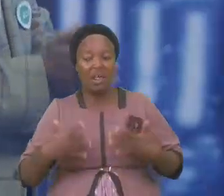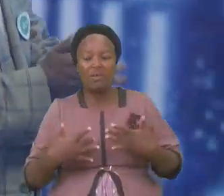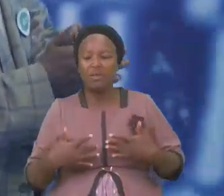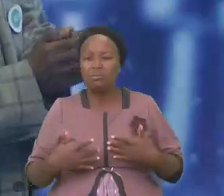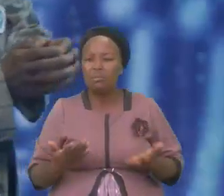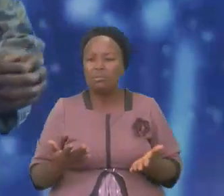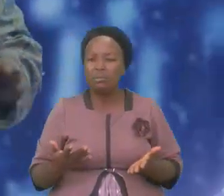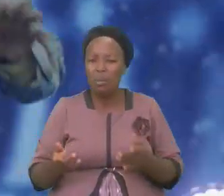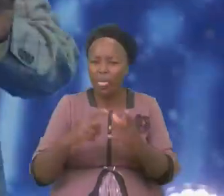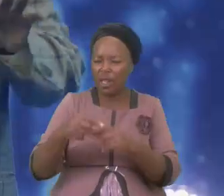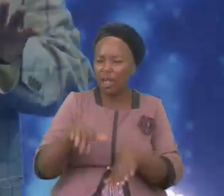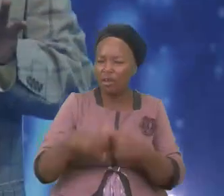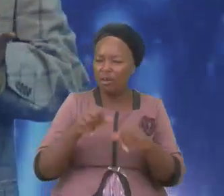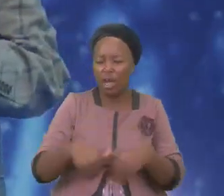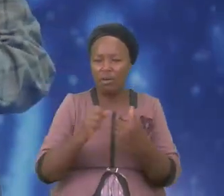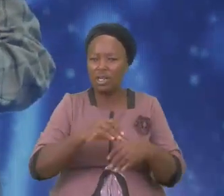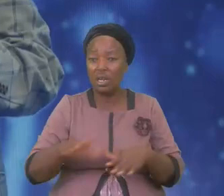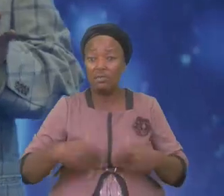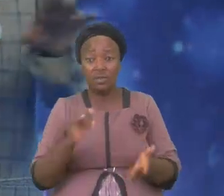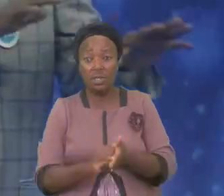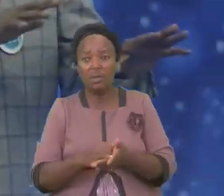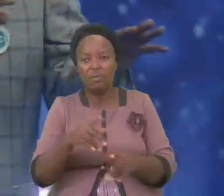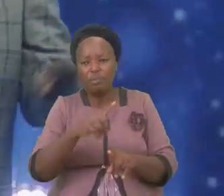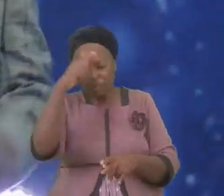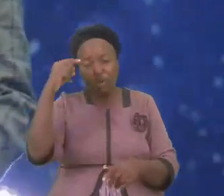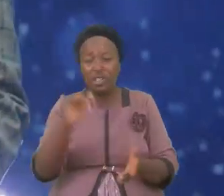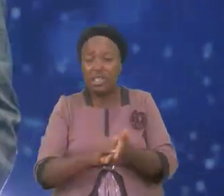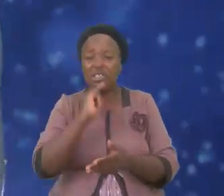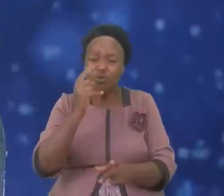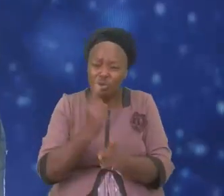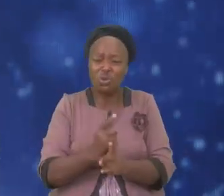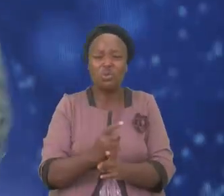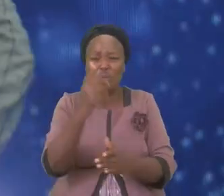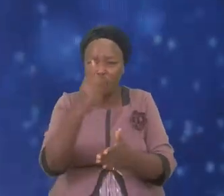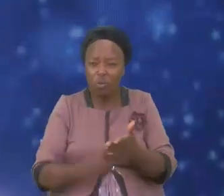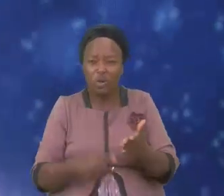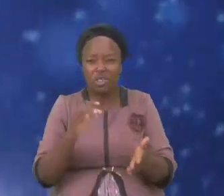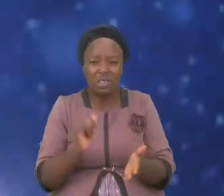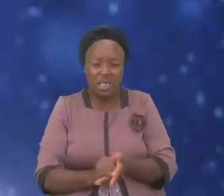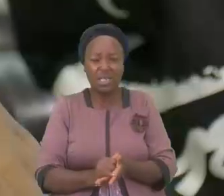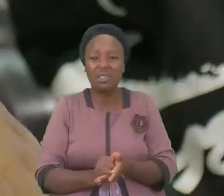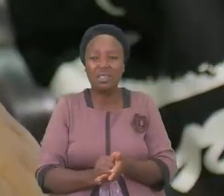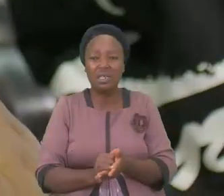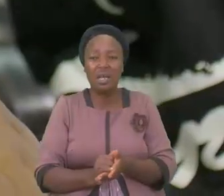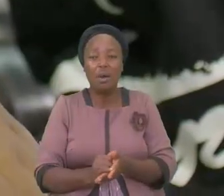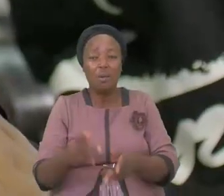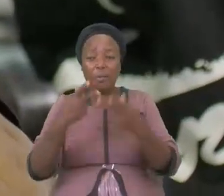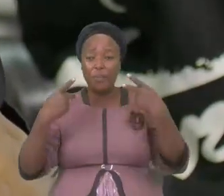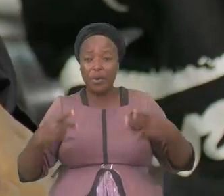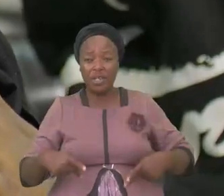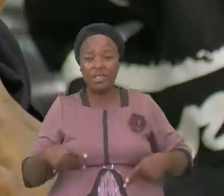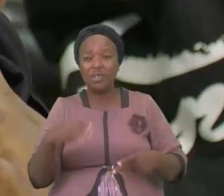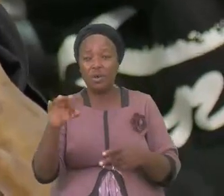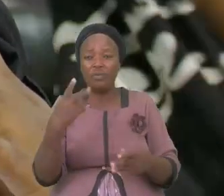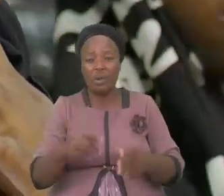exactly what the prince of the power of the air, that's exactly what the God